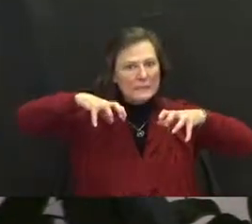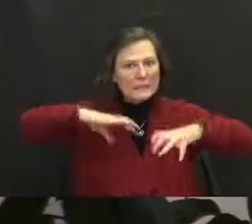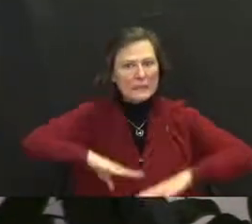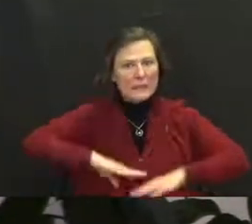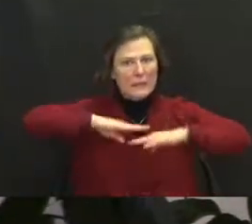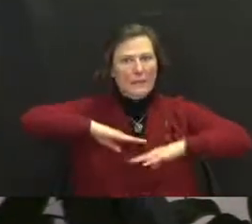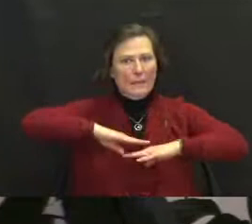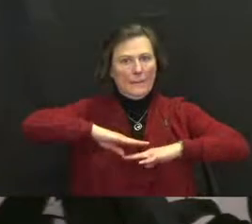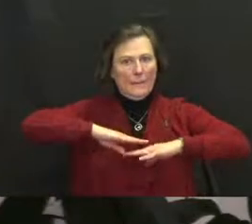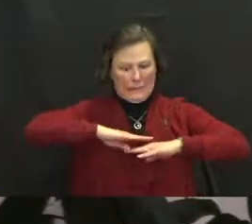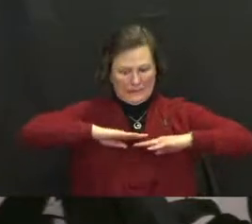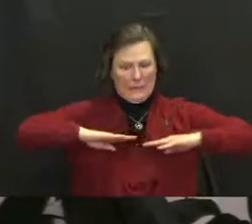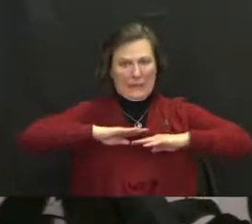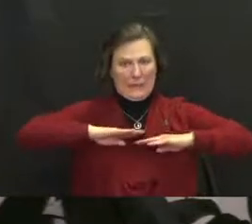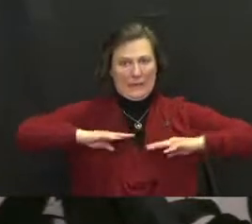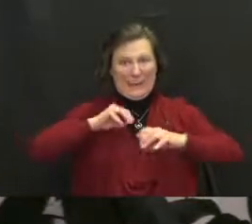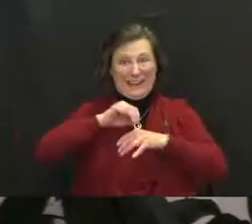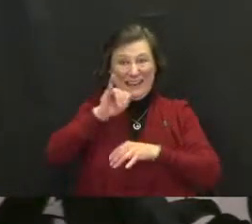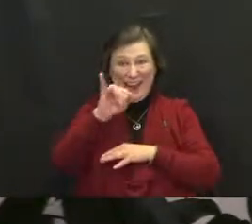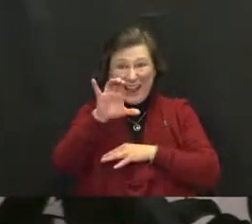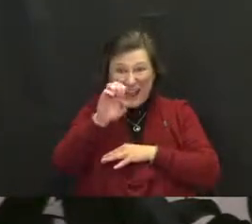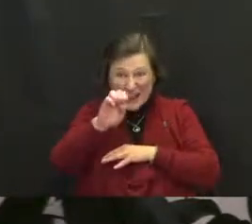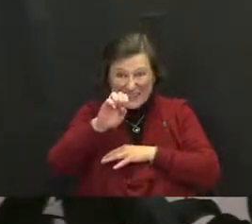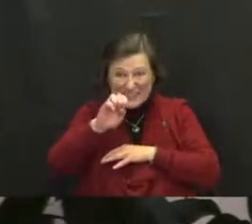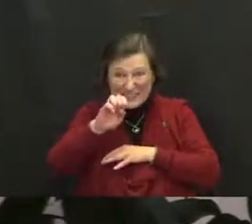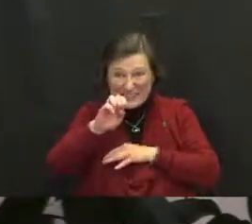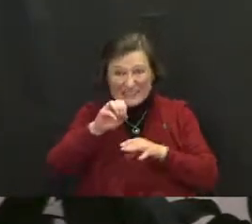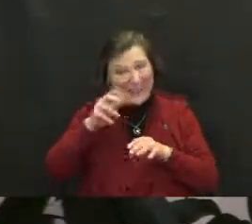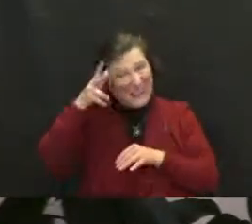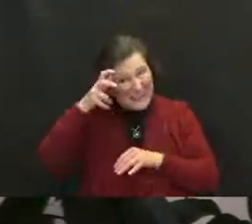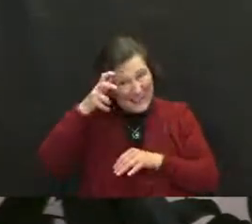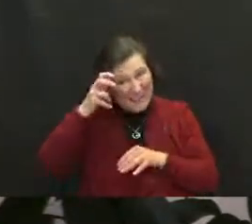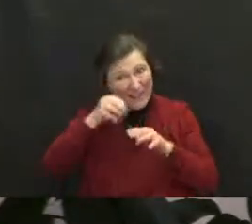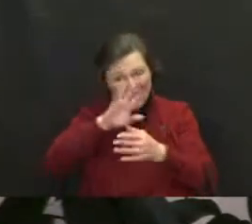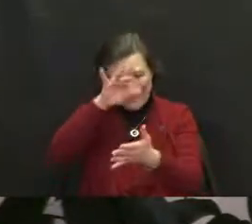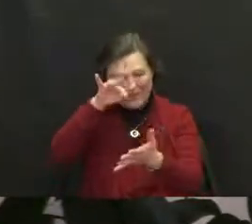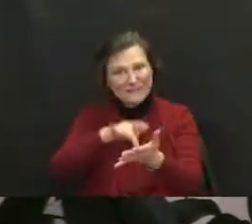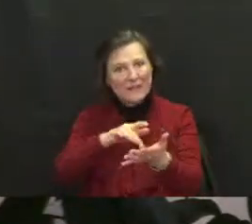his mid-breast in ice at the center of hell.